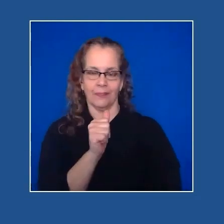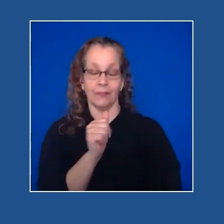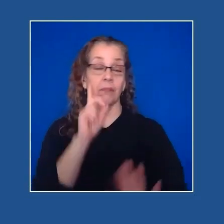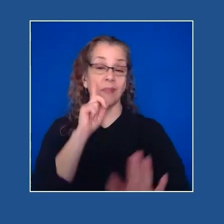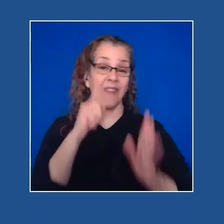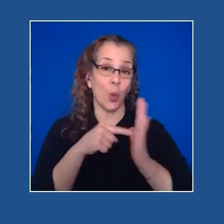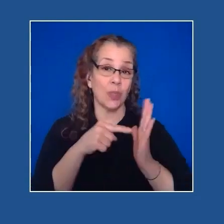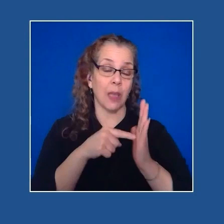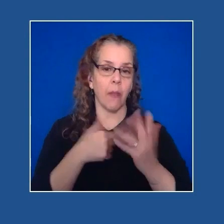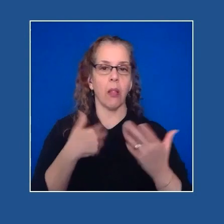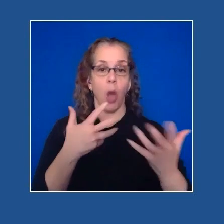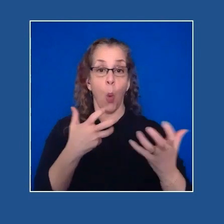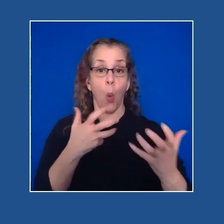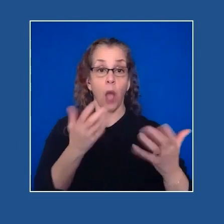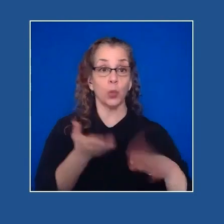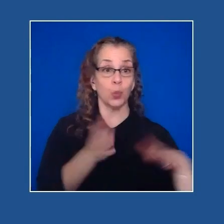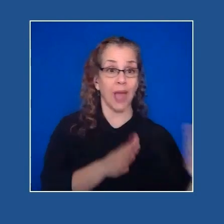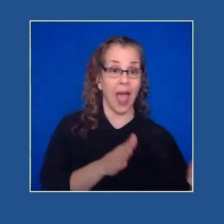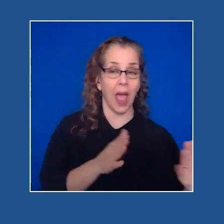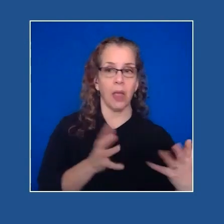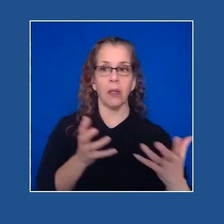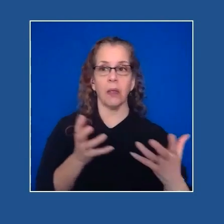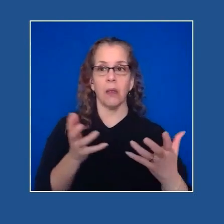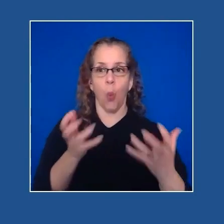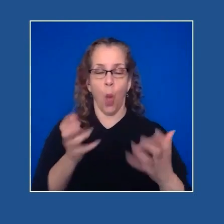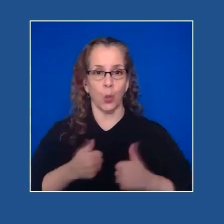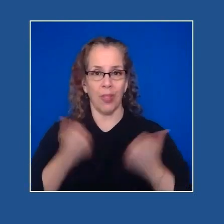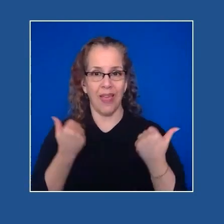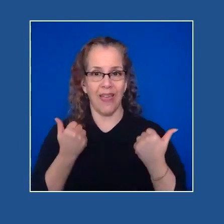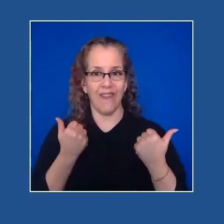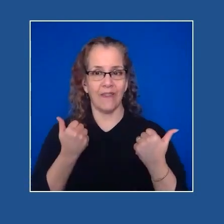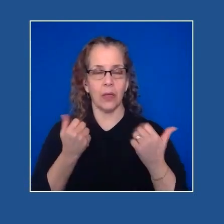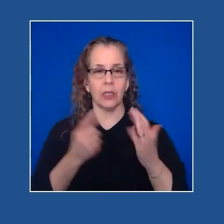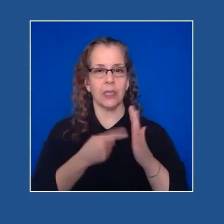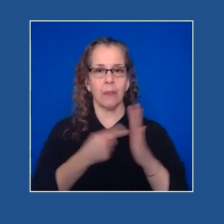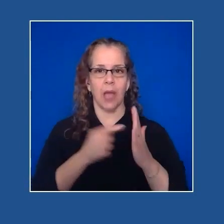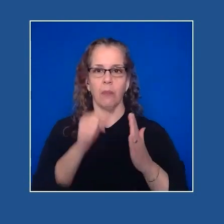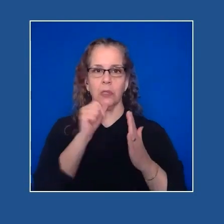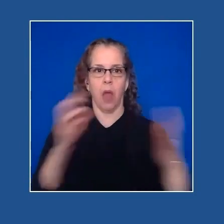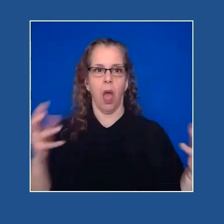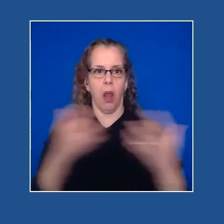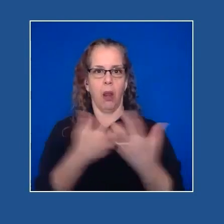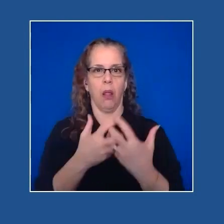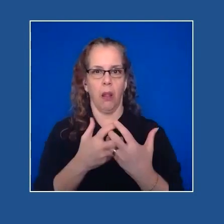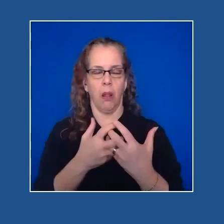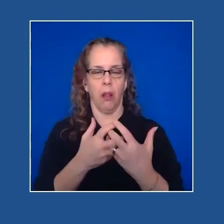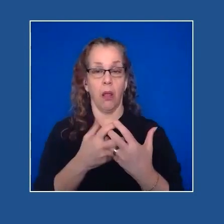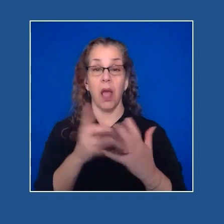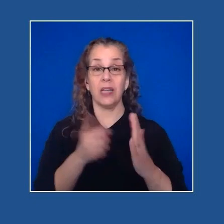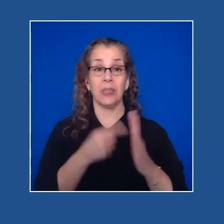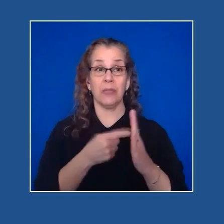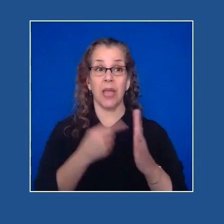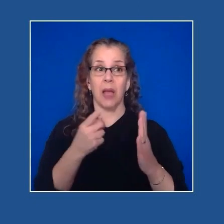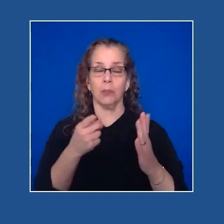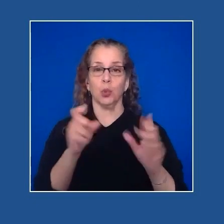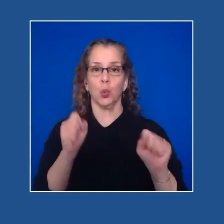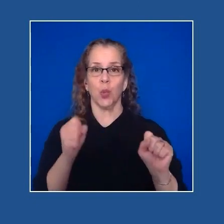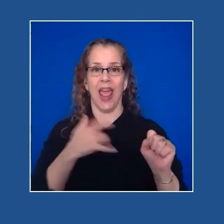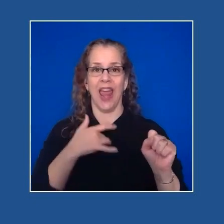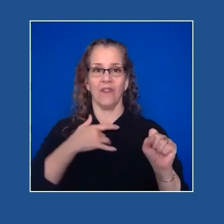wish to die and the wish to live aren't always inversely related, and you can, for example, be high on both or low on